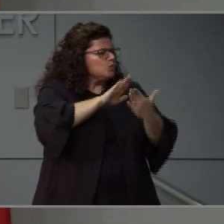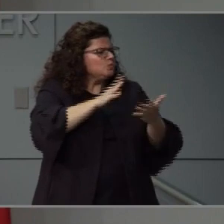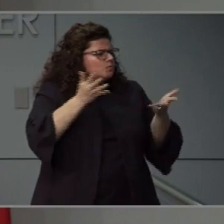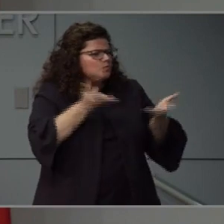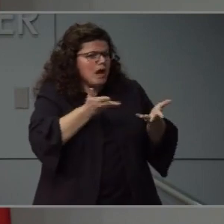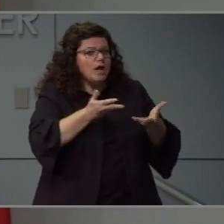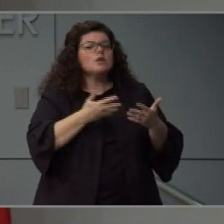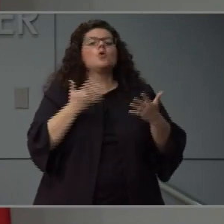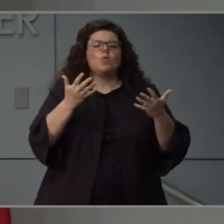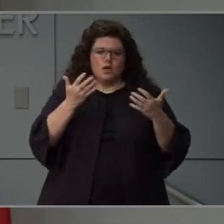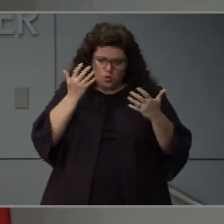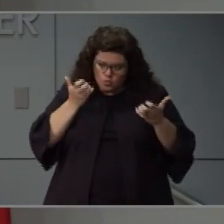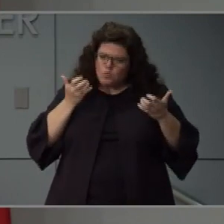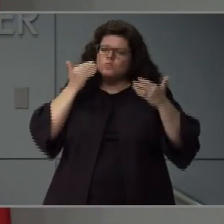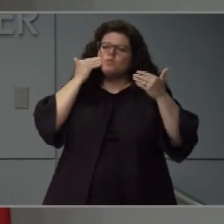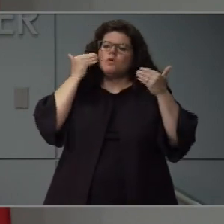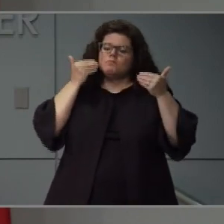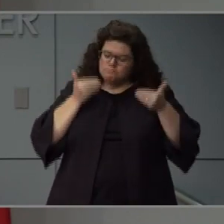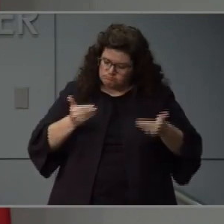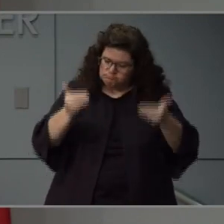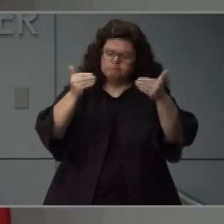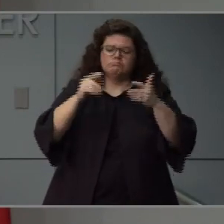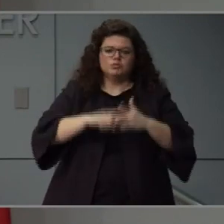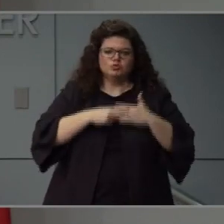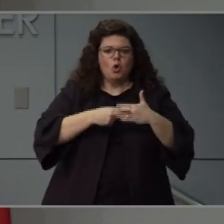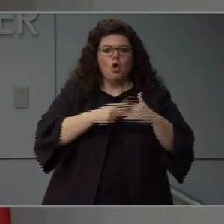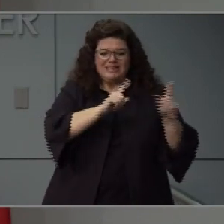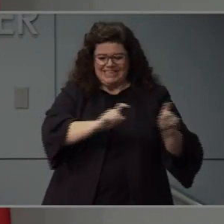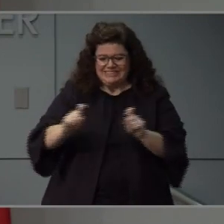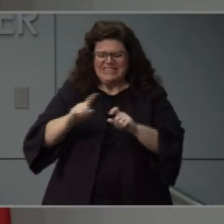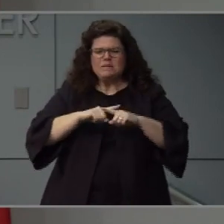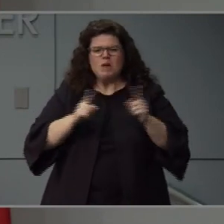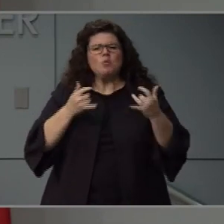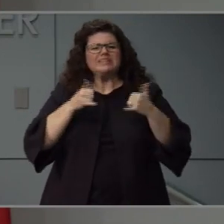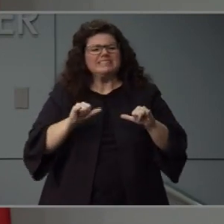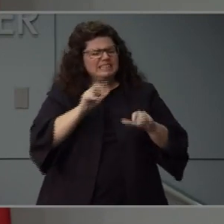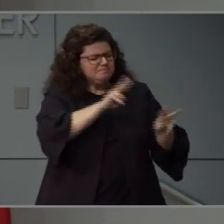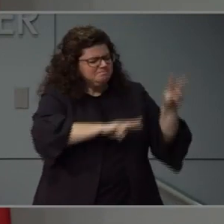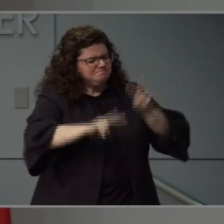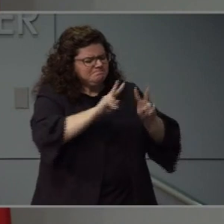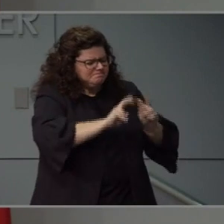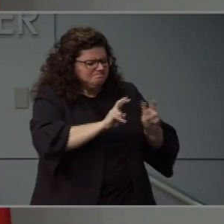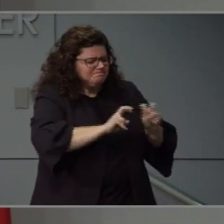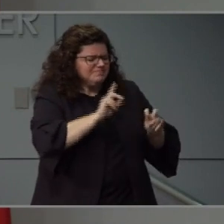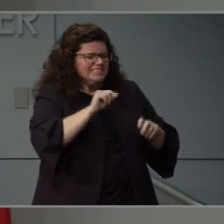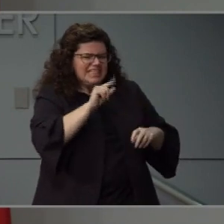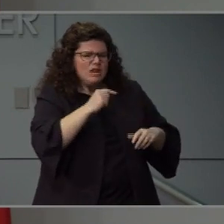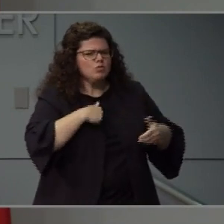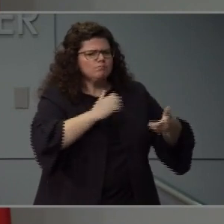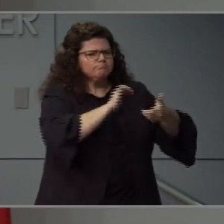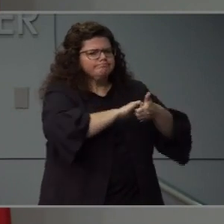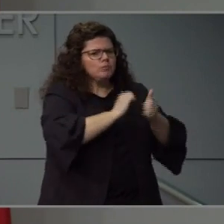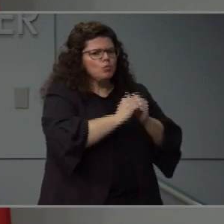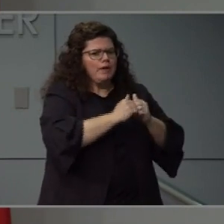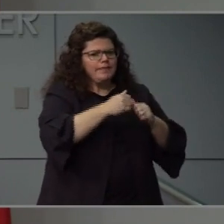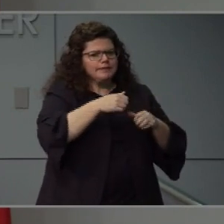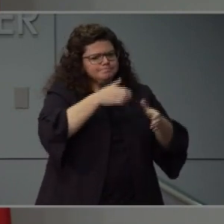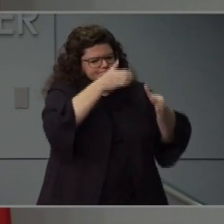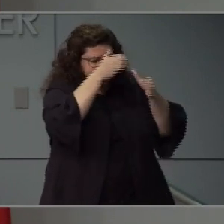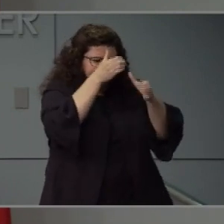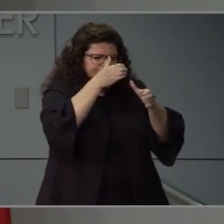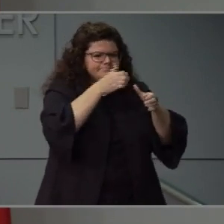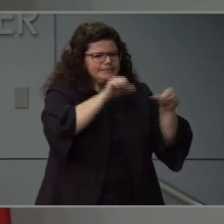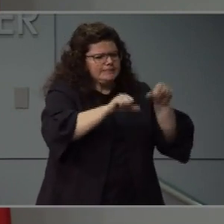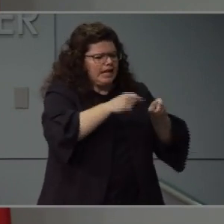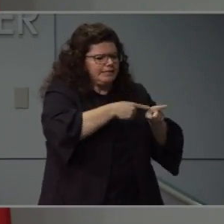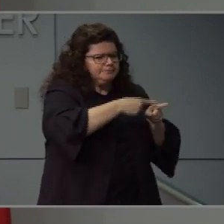So we know we want to get started on that work, but I think we're still looking at the data and working with our scientists scientists to know how to define regular, which is why it is